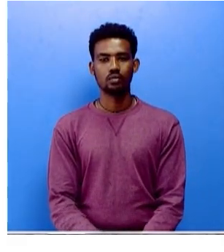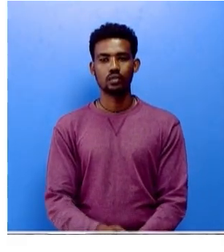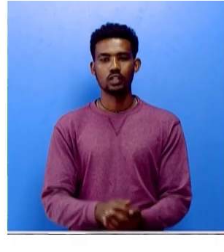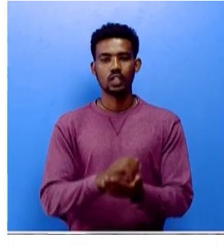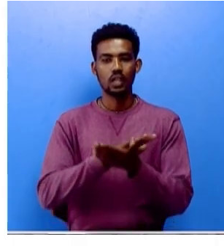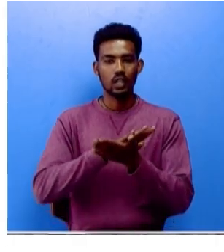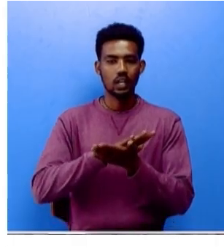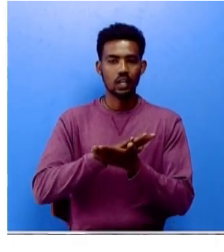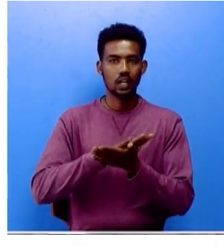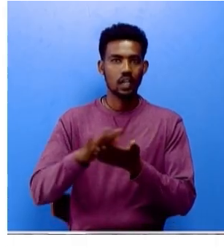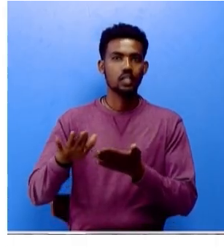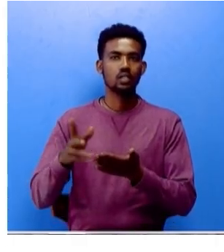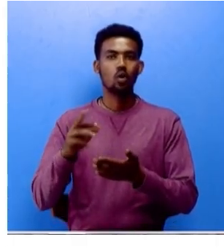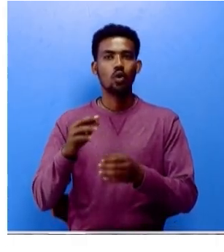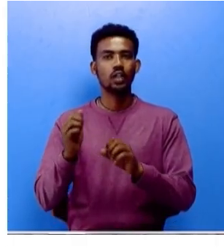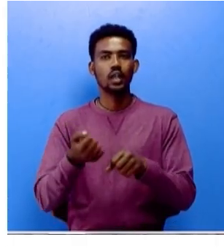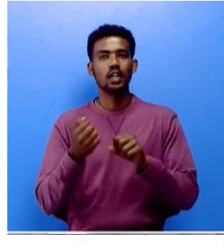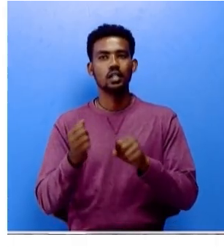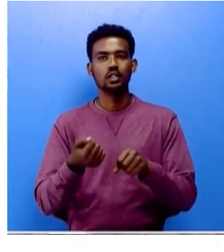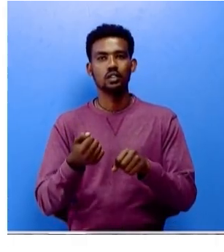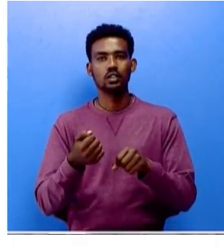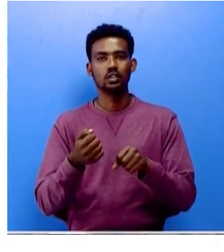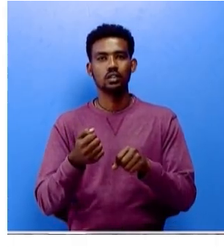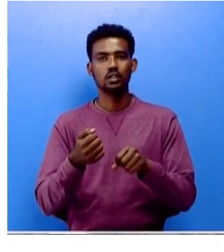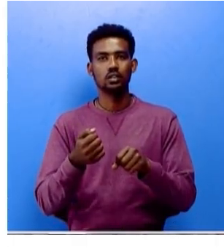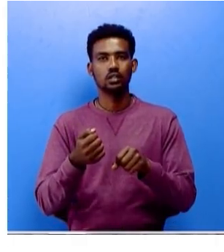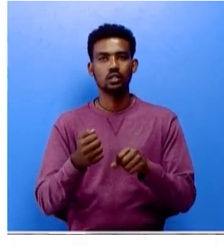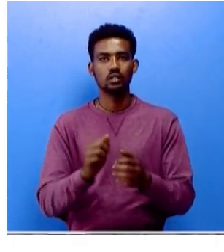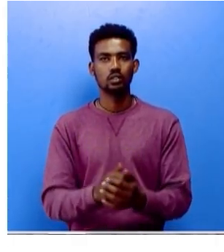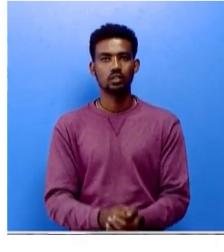cleaned the board.